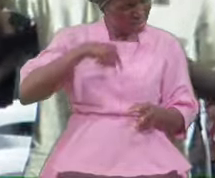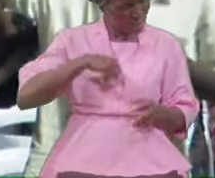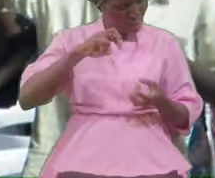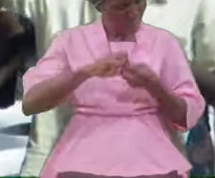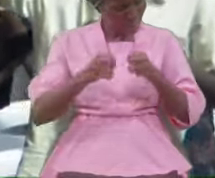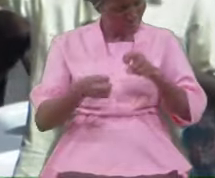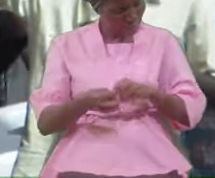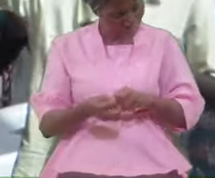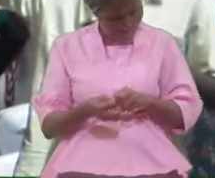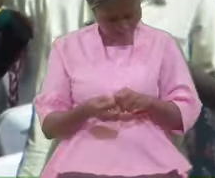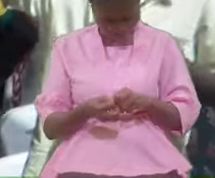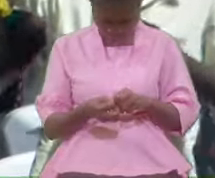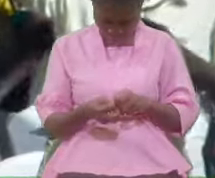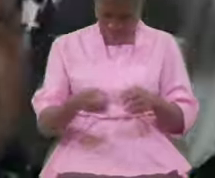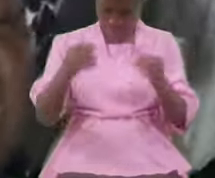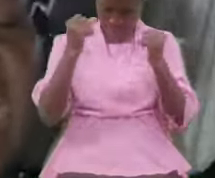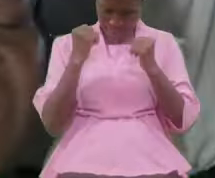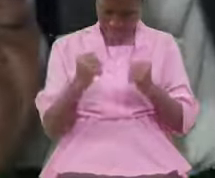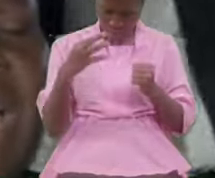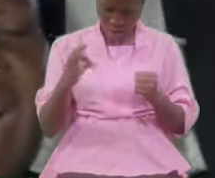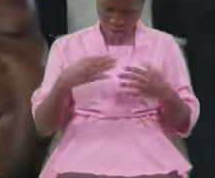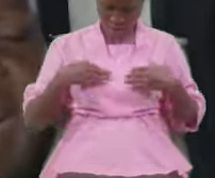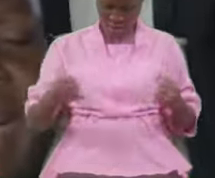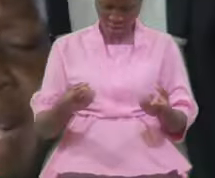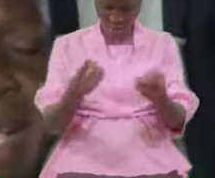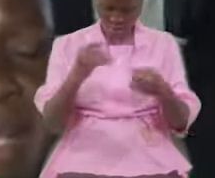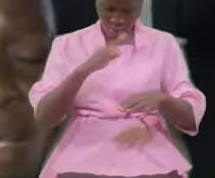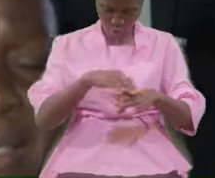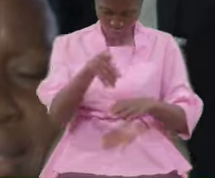cancer healing comes ang